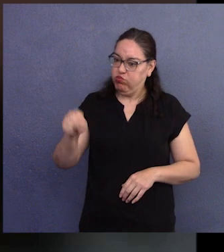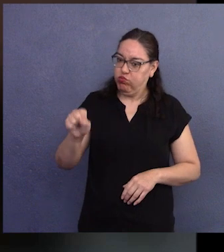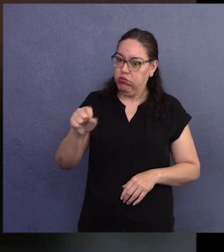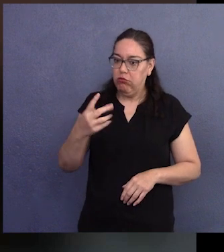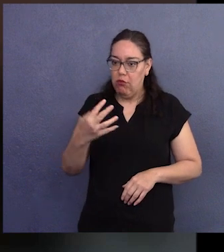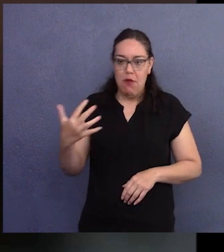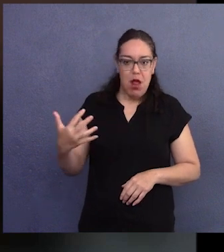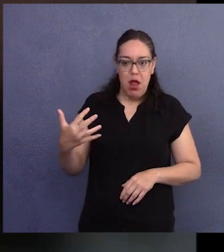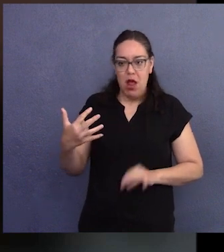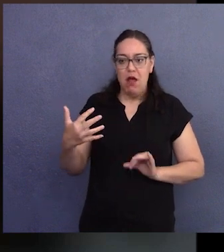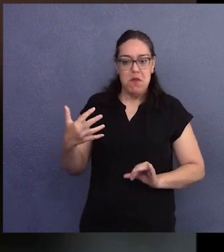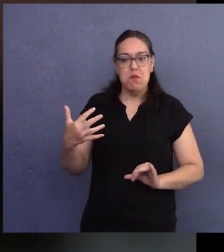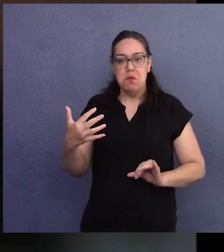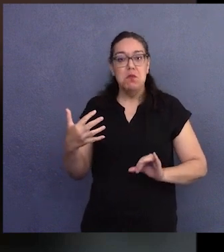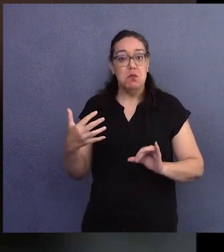4 or 5.